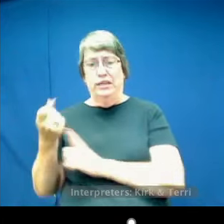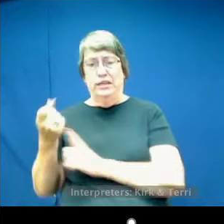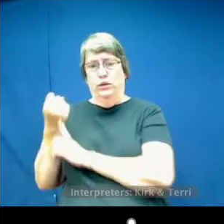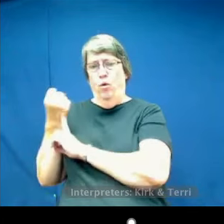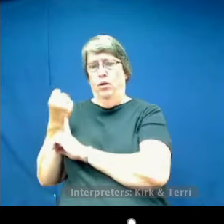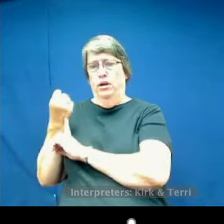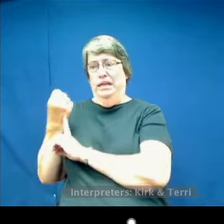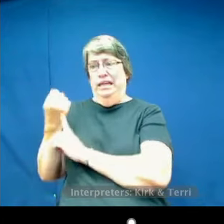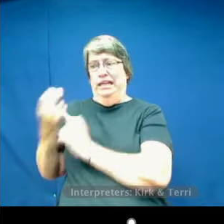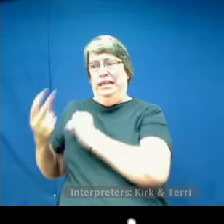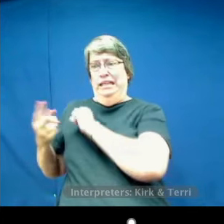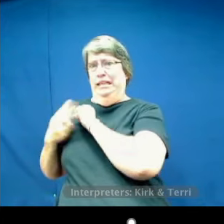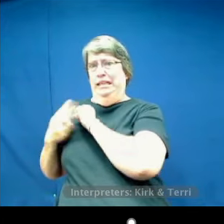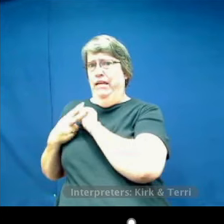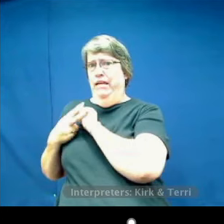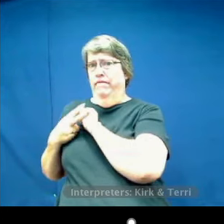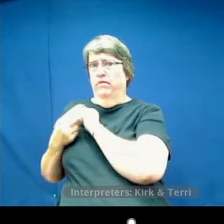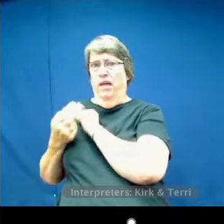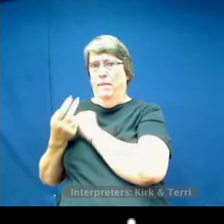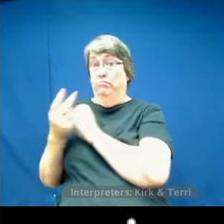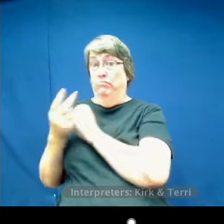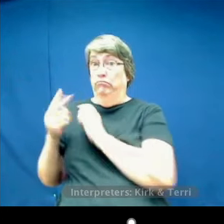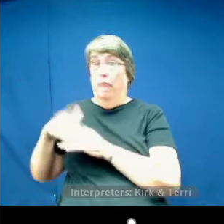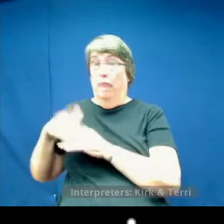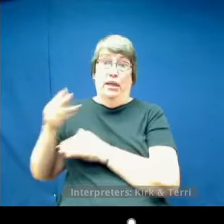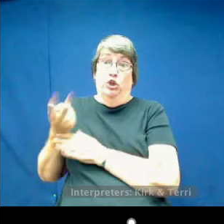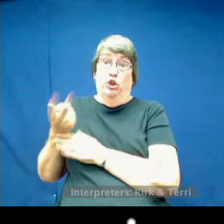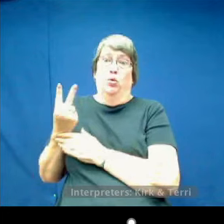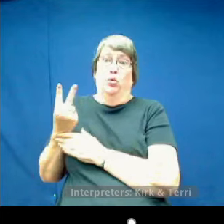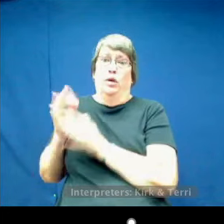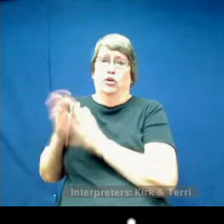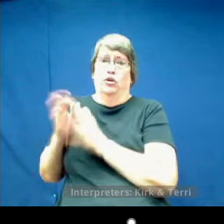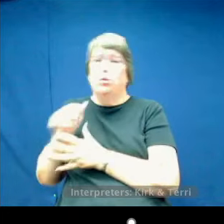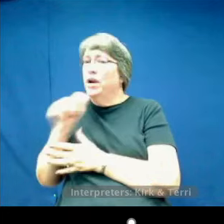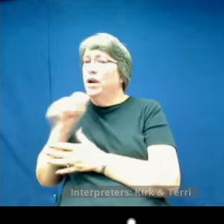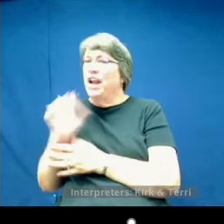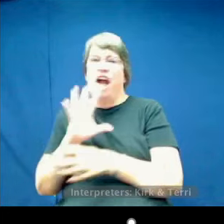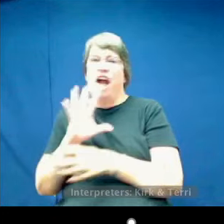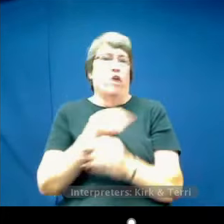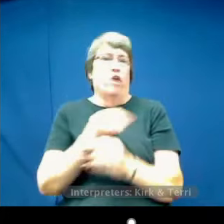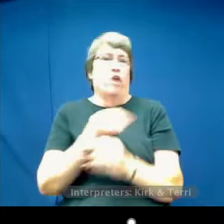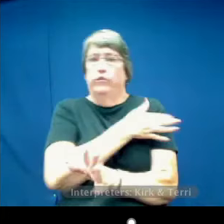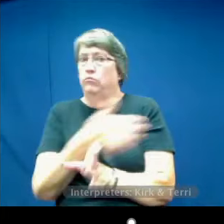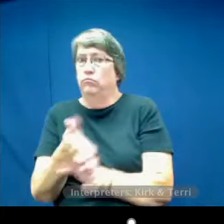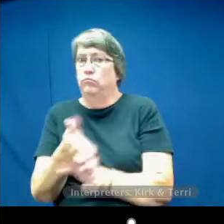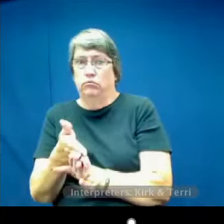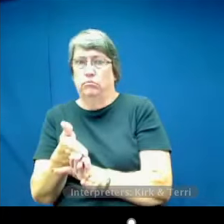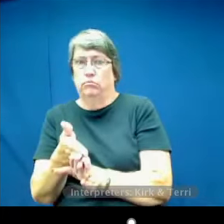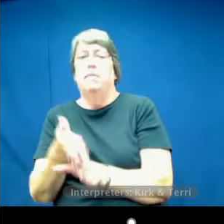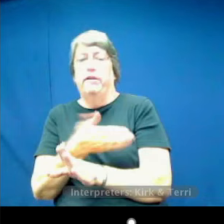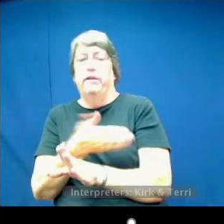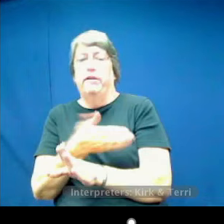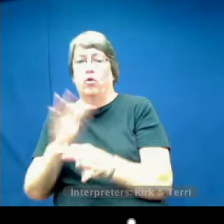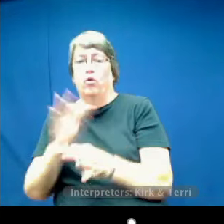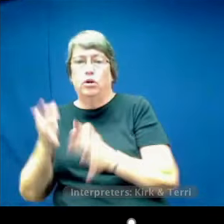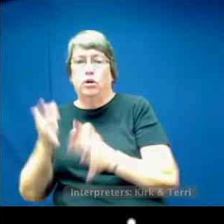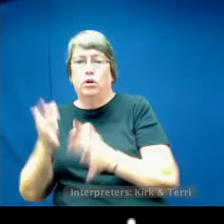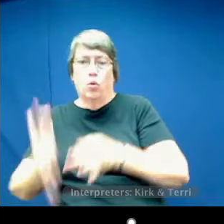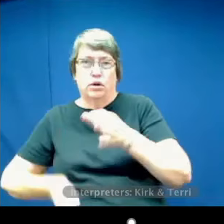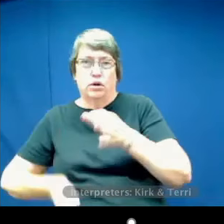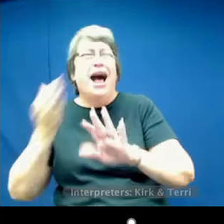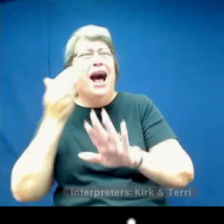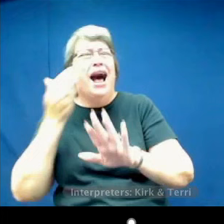work who don't have any taint from any of the pretrial preparation. And I know that that's difficult to